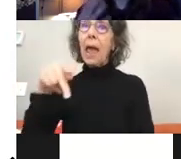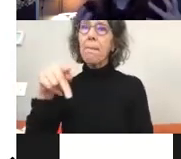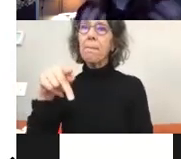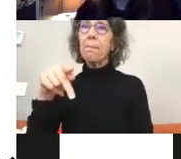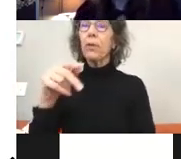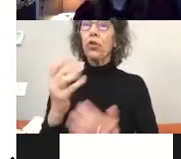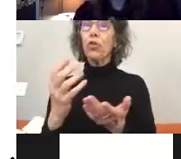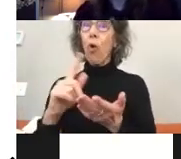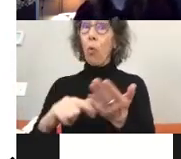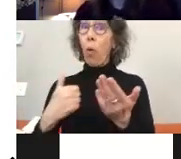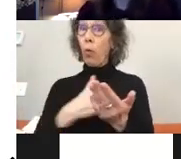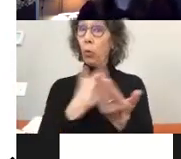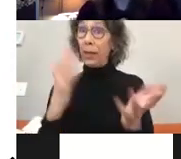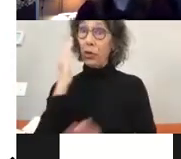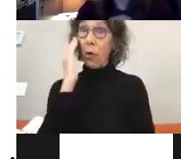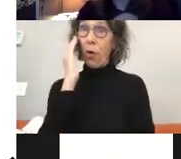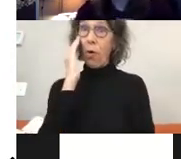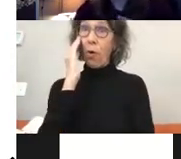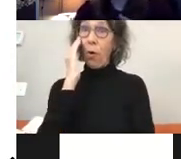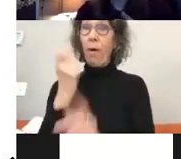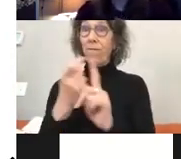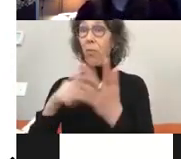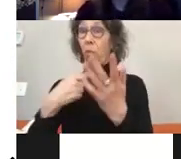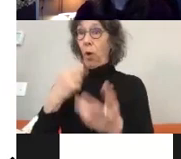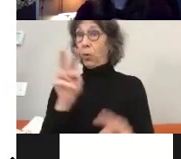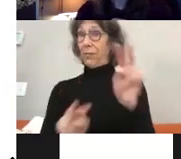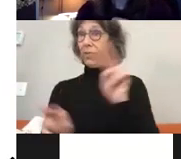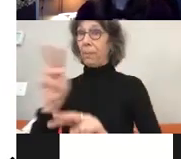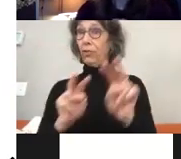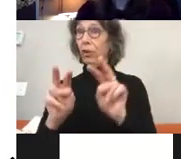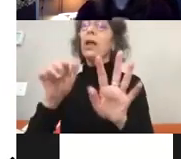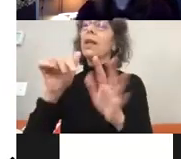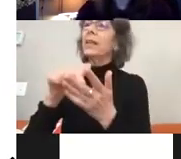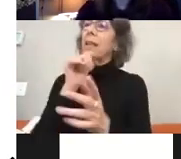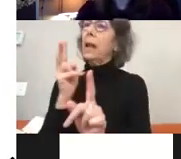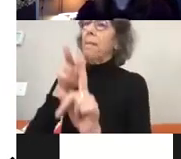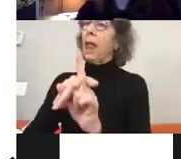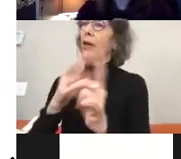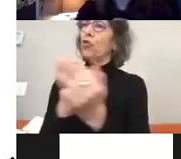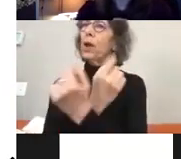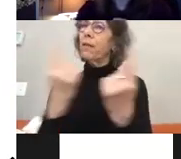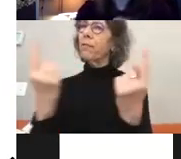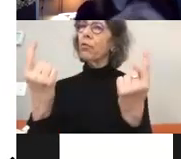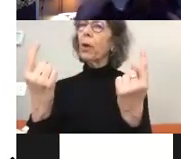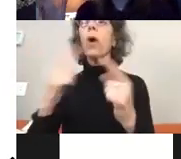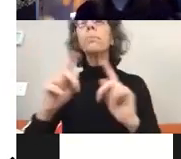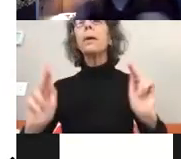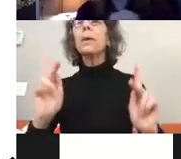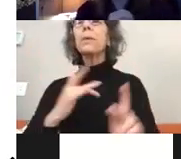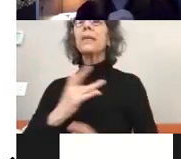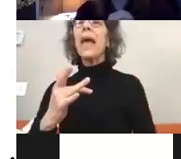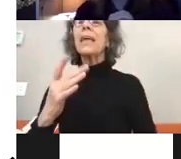we know from observation, of course not everyone, but people tend to have more